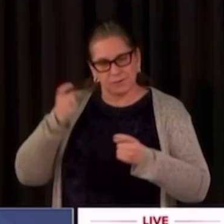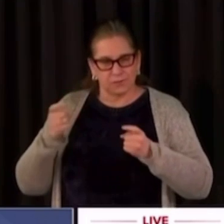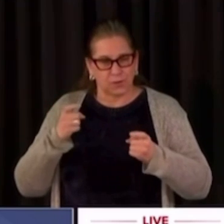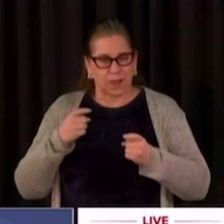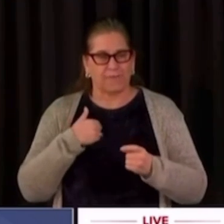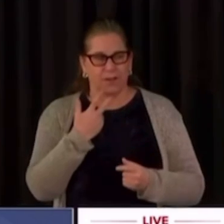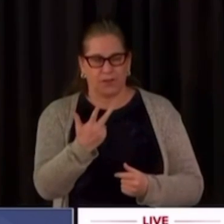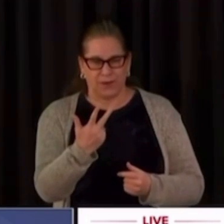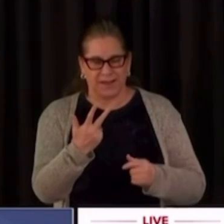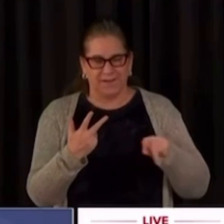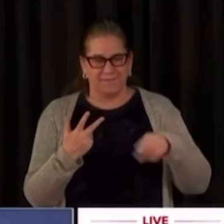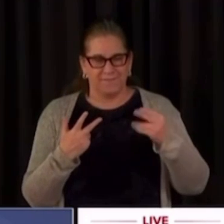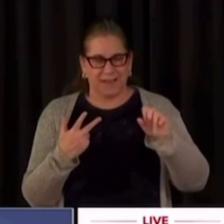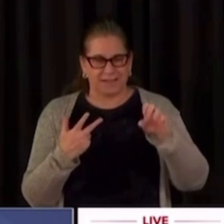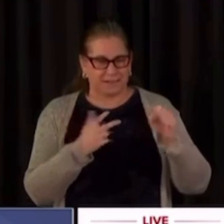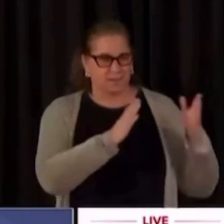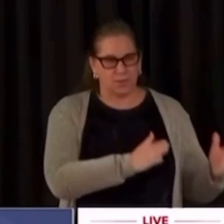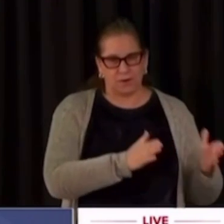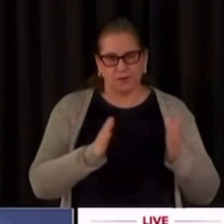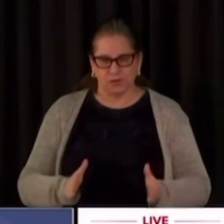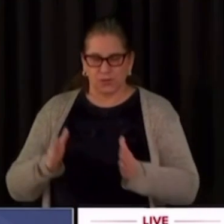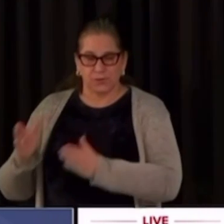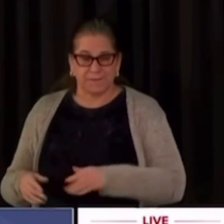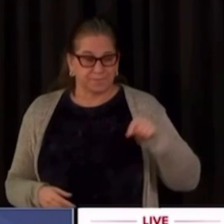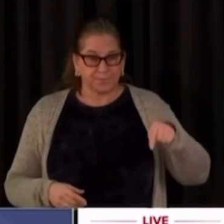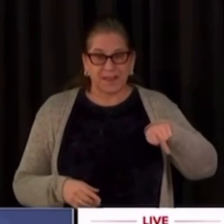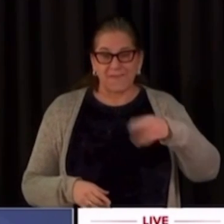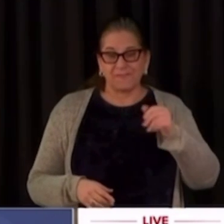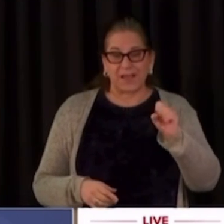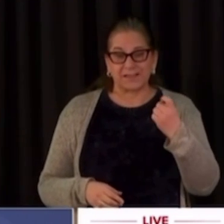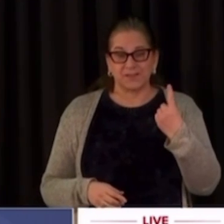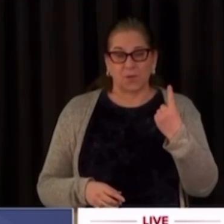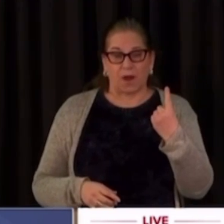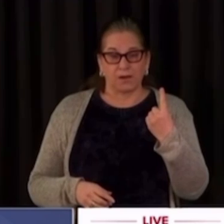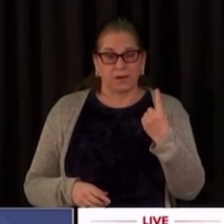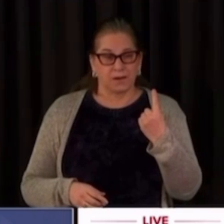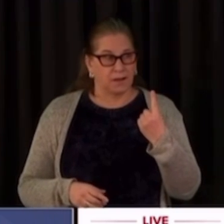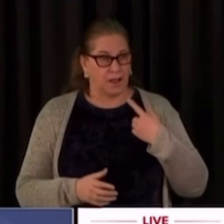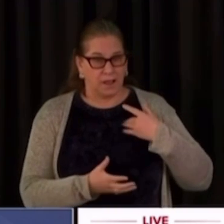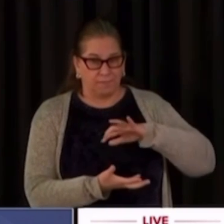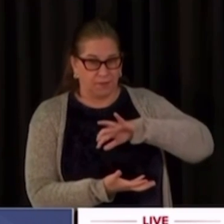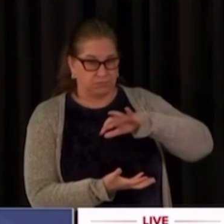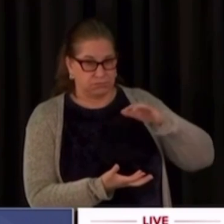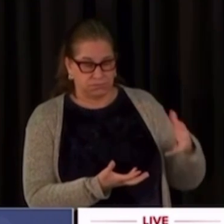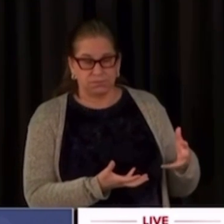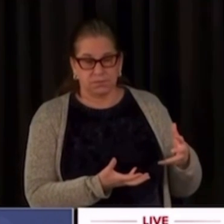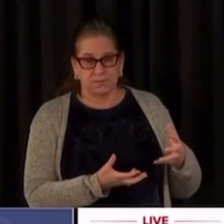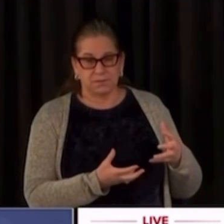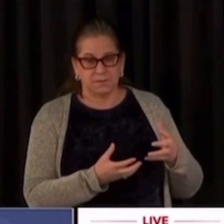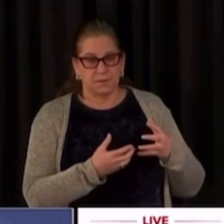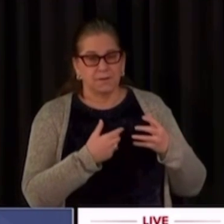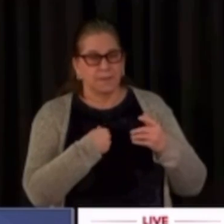that during phase one, supply is constrained, and as such, the CDC recommends that vaccines should be administered